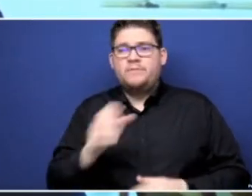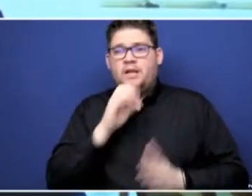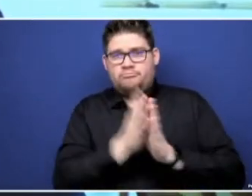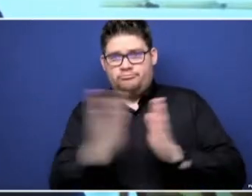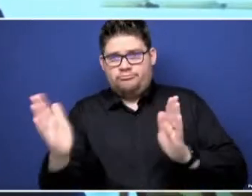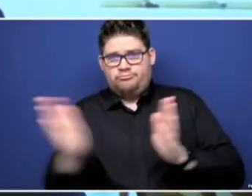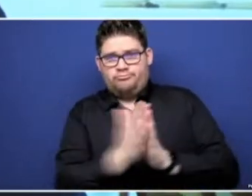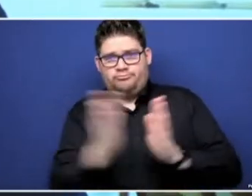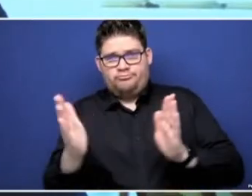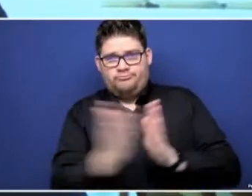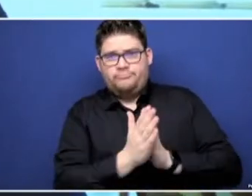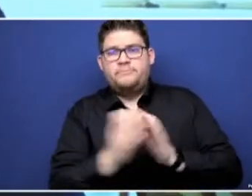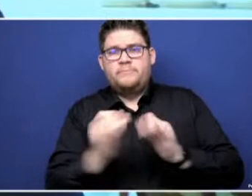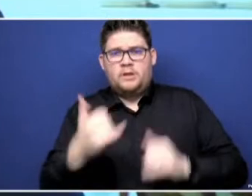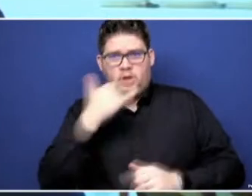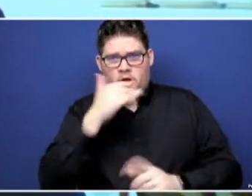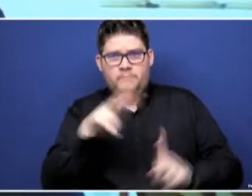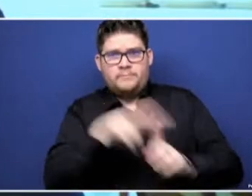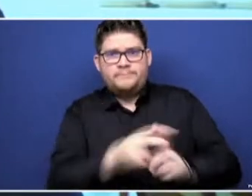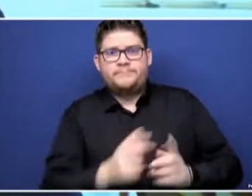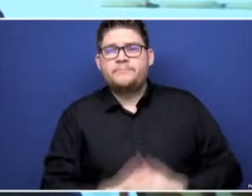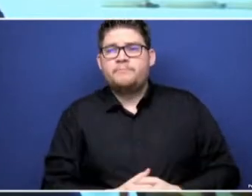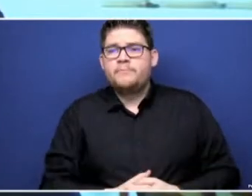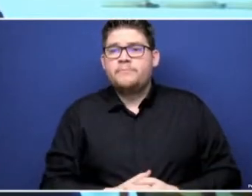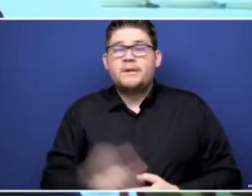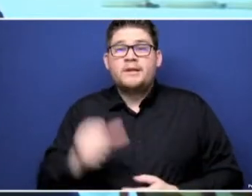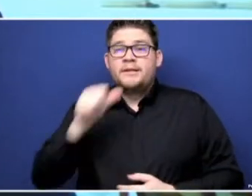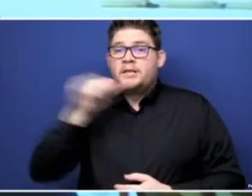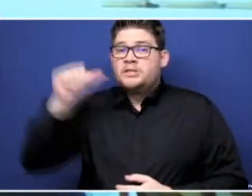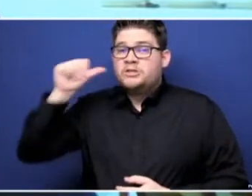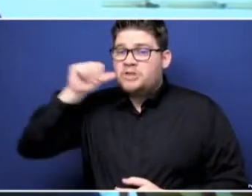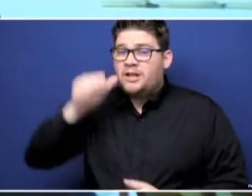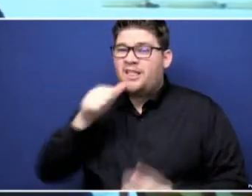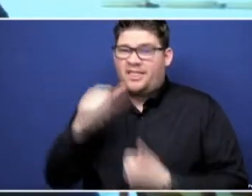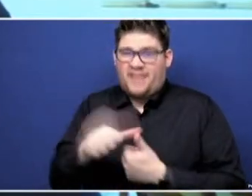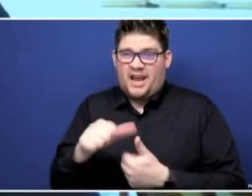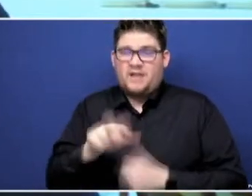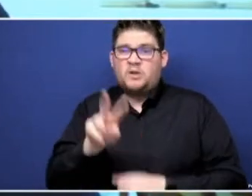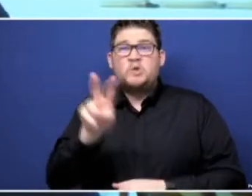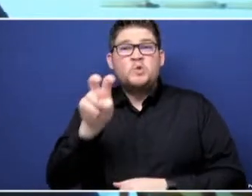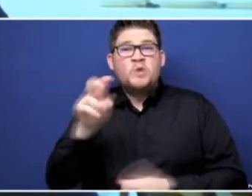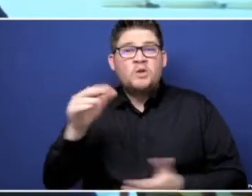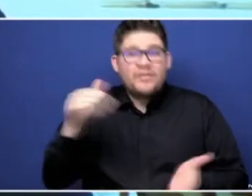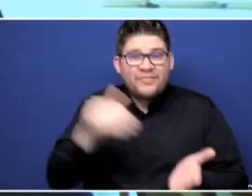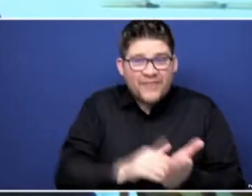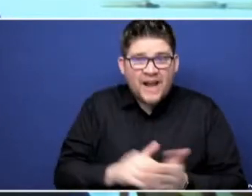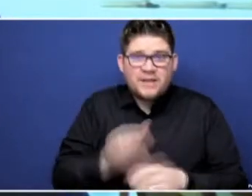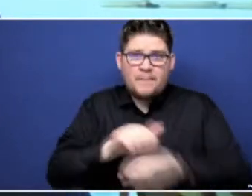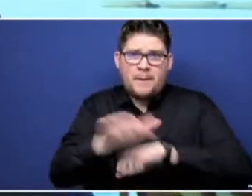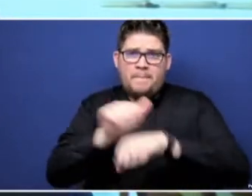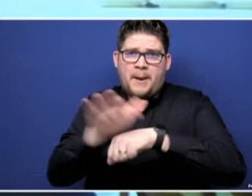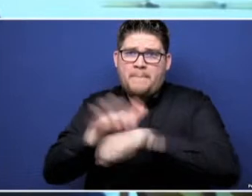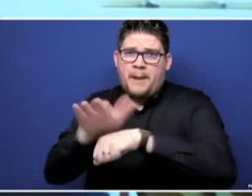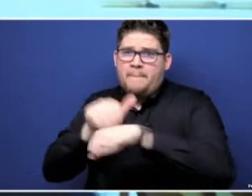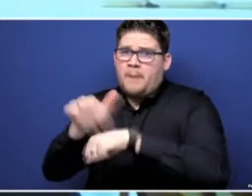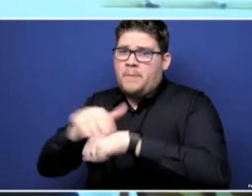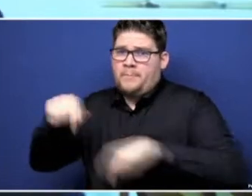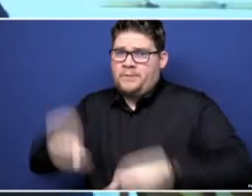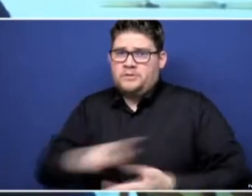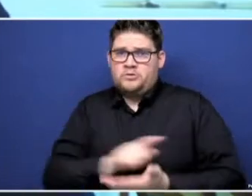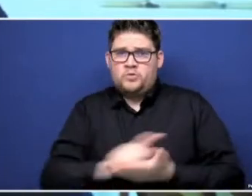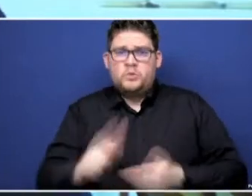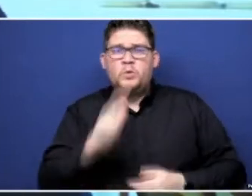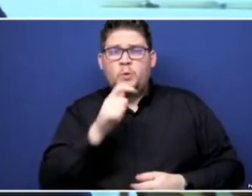have not received a letter by then, they should try and contact the call center or